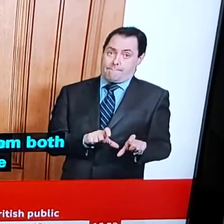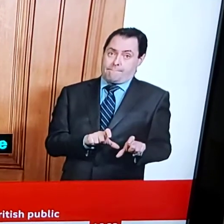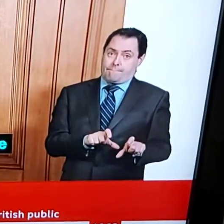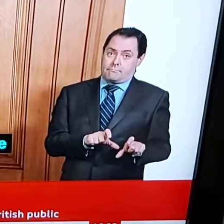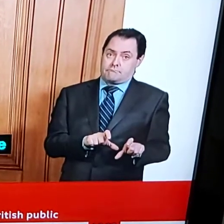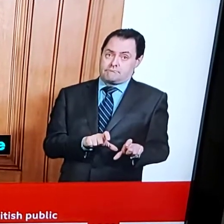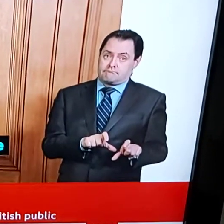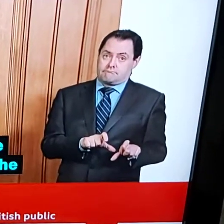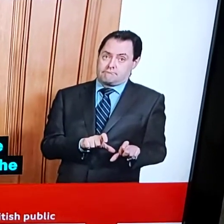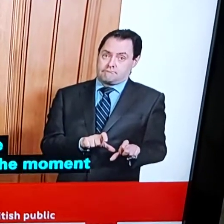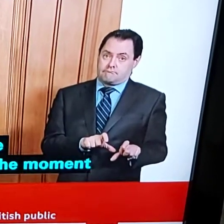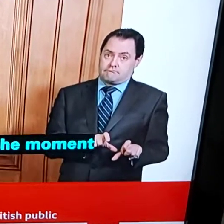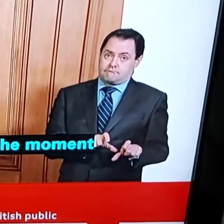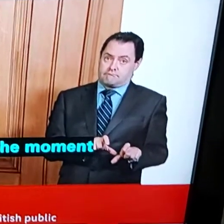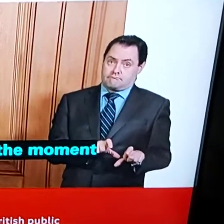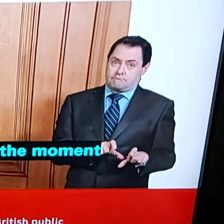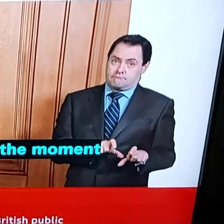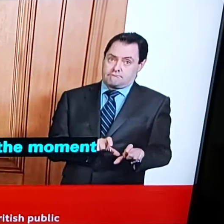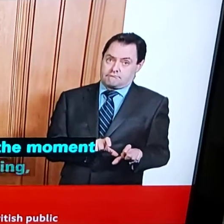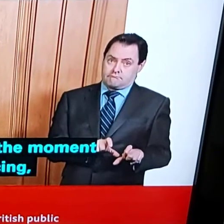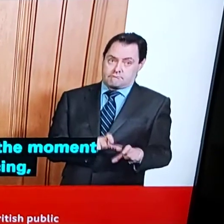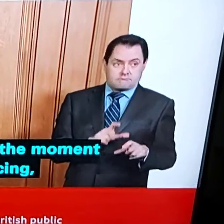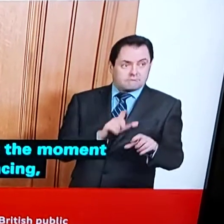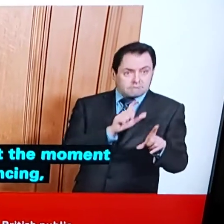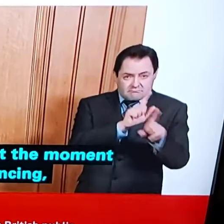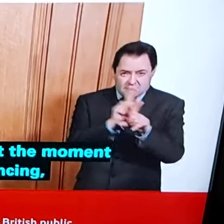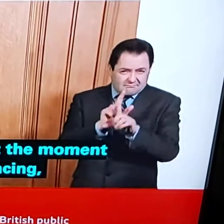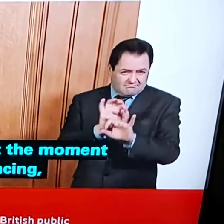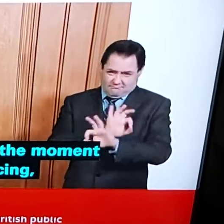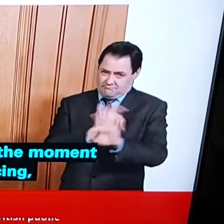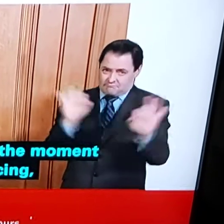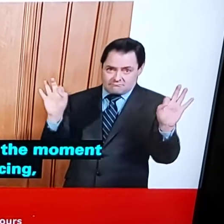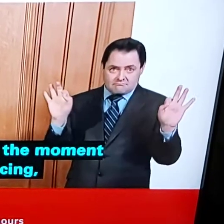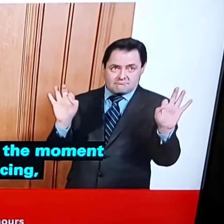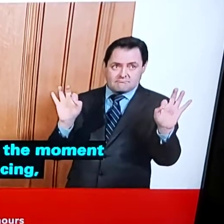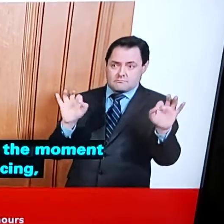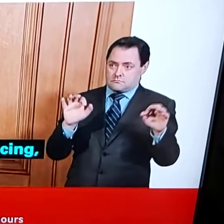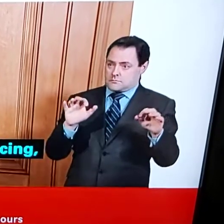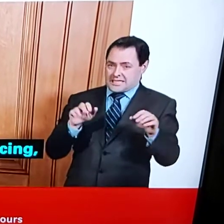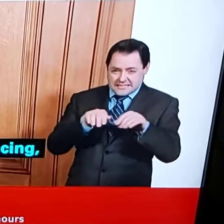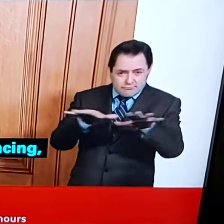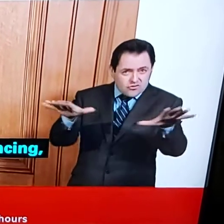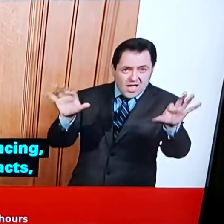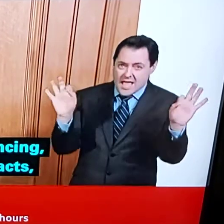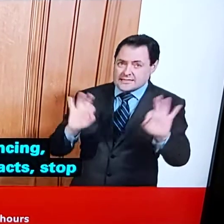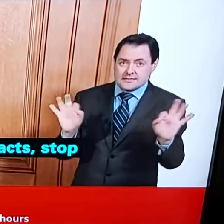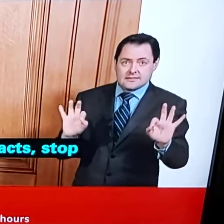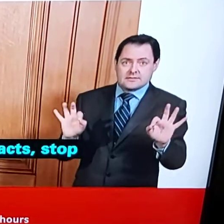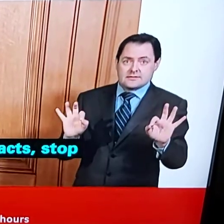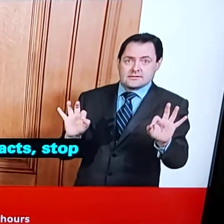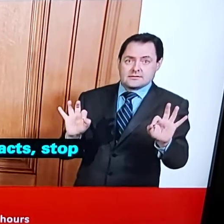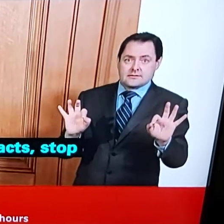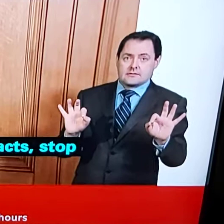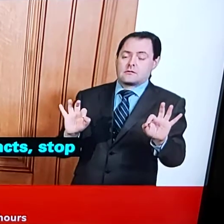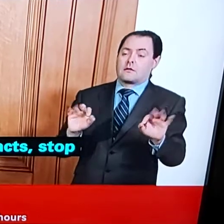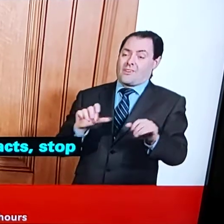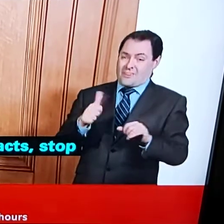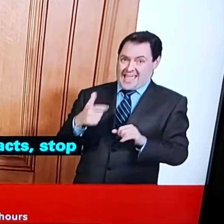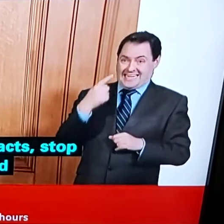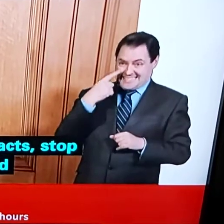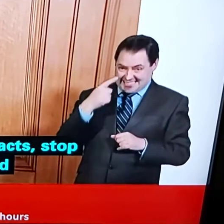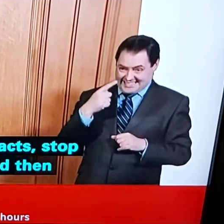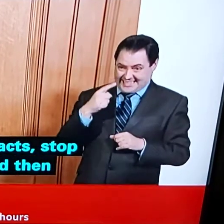distancing, stay at home, reduce contacts, stop the spread of the virus, and then we will progressively see the benefit